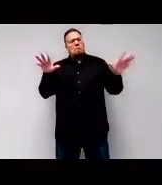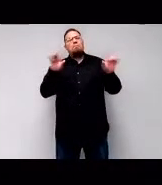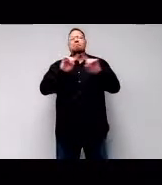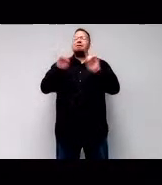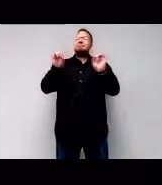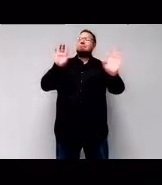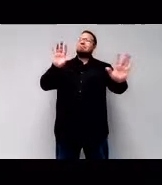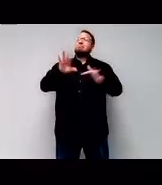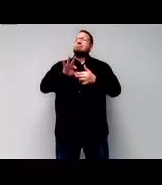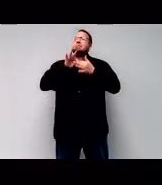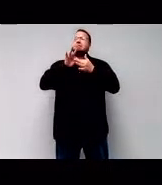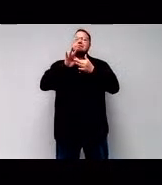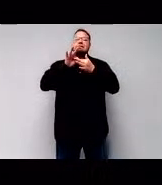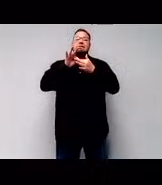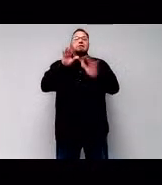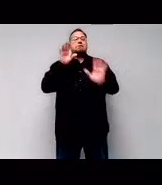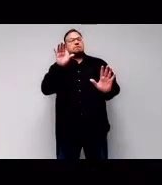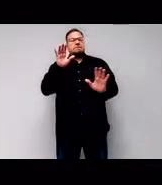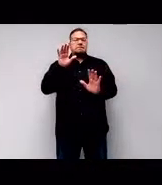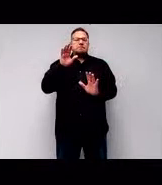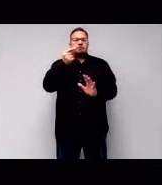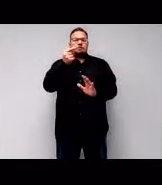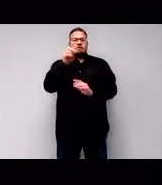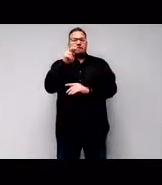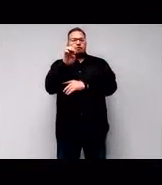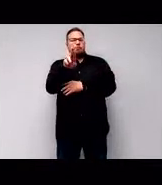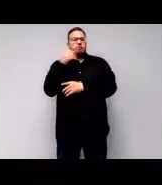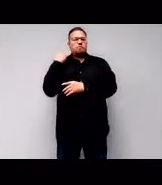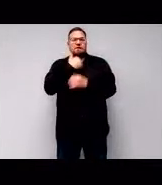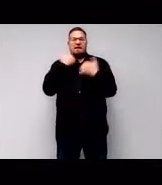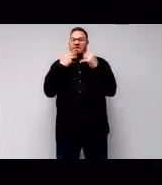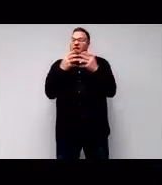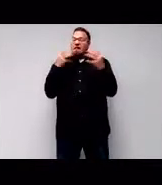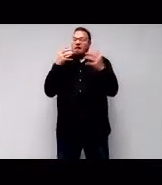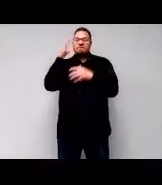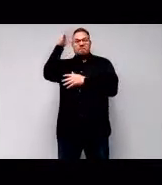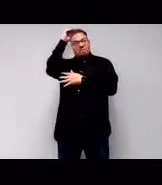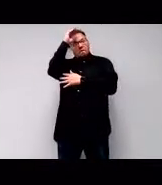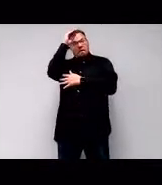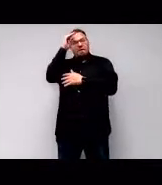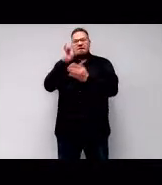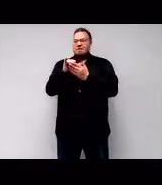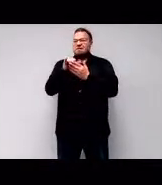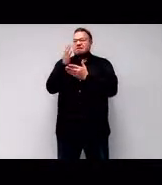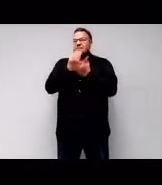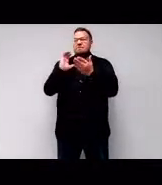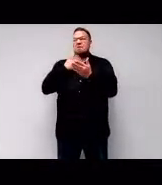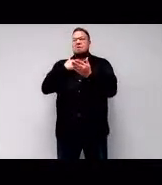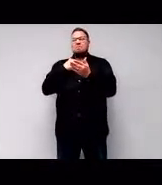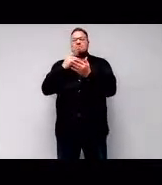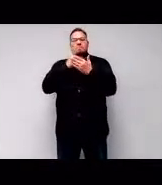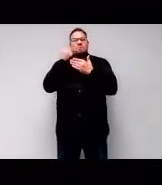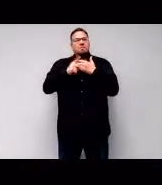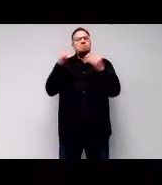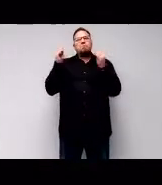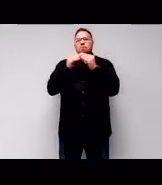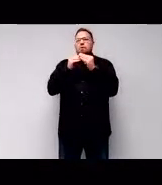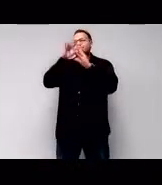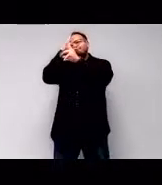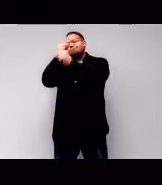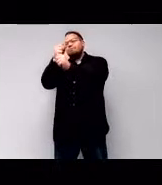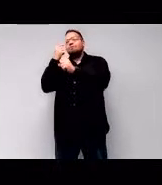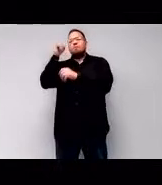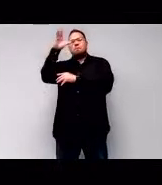be gender. We're just a little bit male heavy. Some of our programs appeal just a little bit more to young men than young ladies, and we're working to recruit